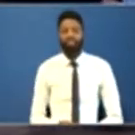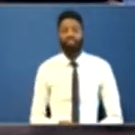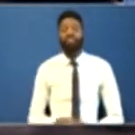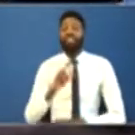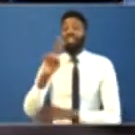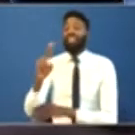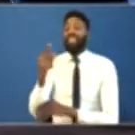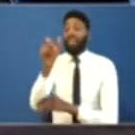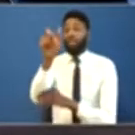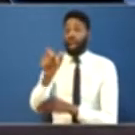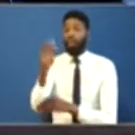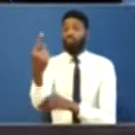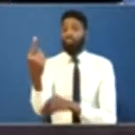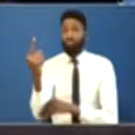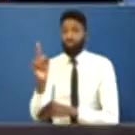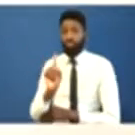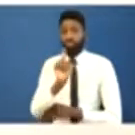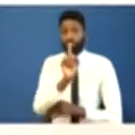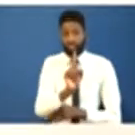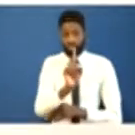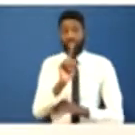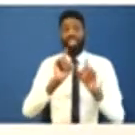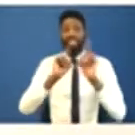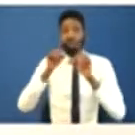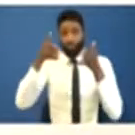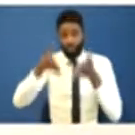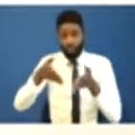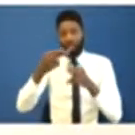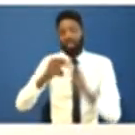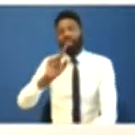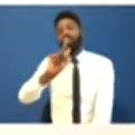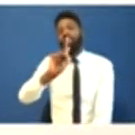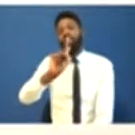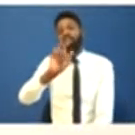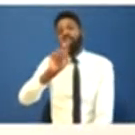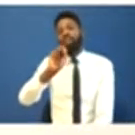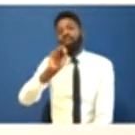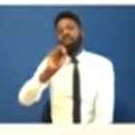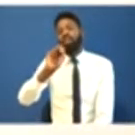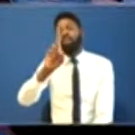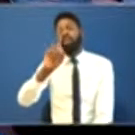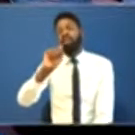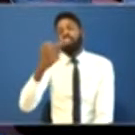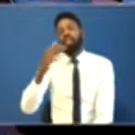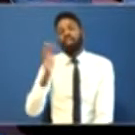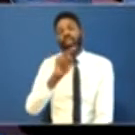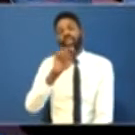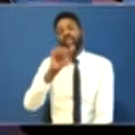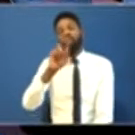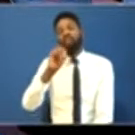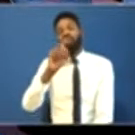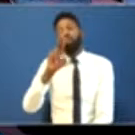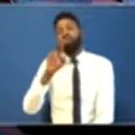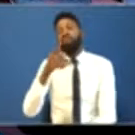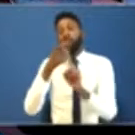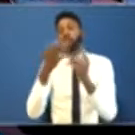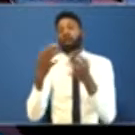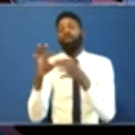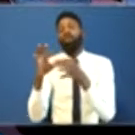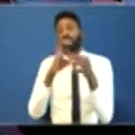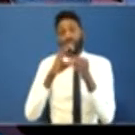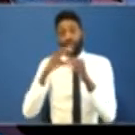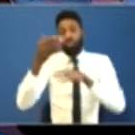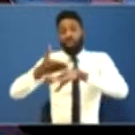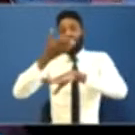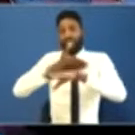and the second candidate we're going to be engaging tonight is kenneth yamamu of the united progressive alliance party let's